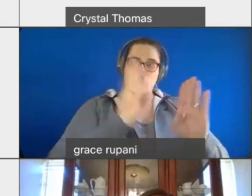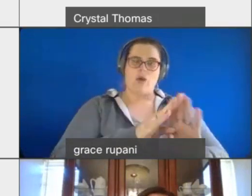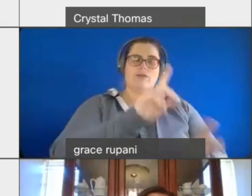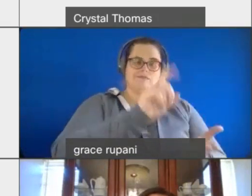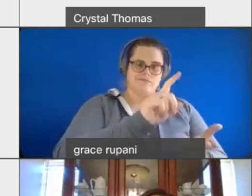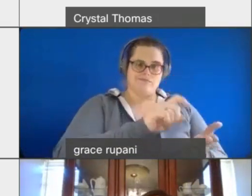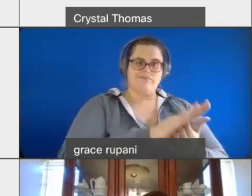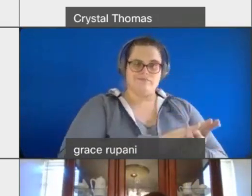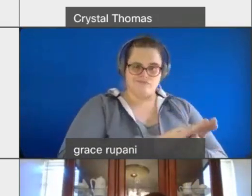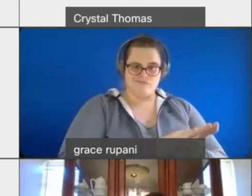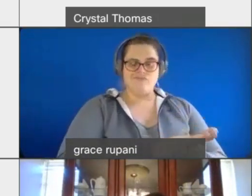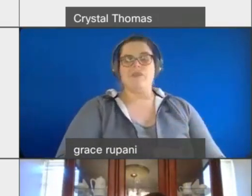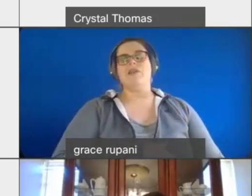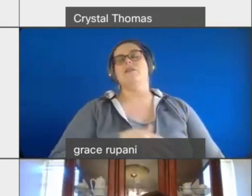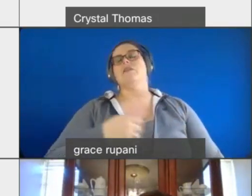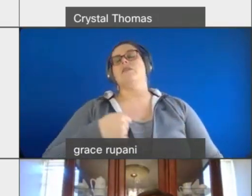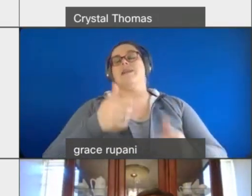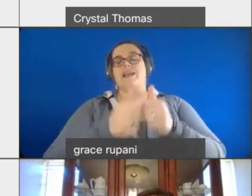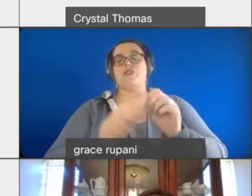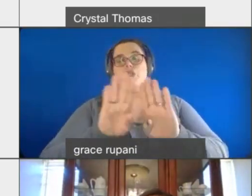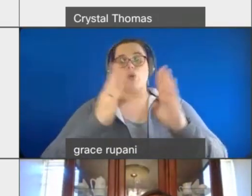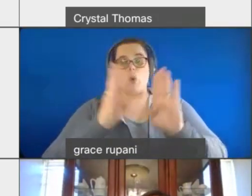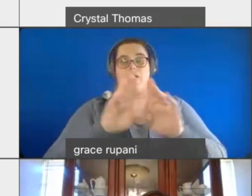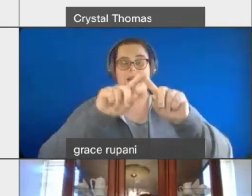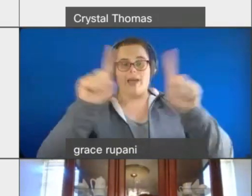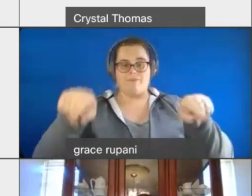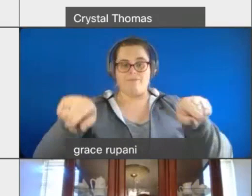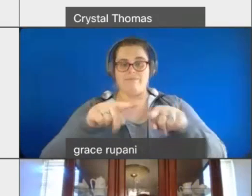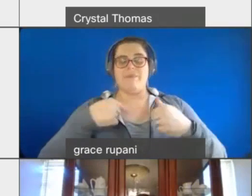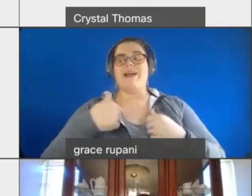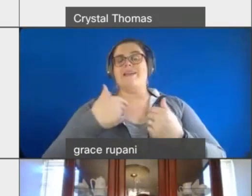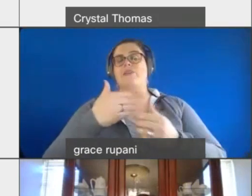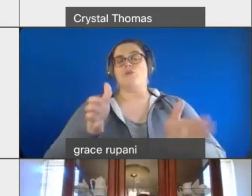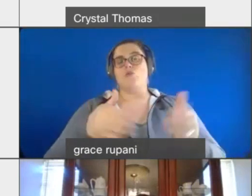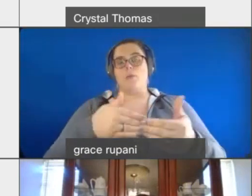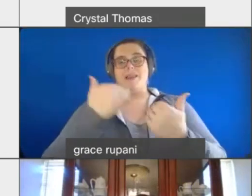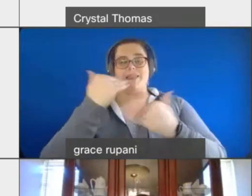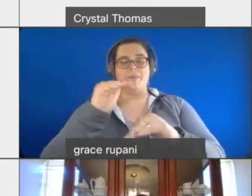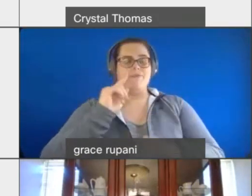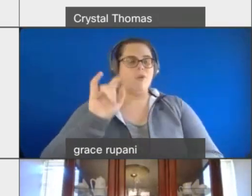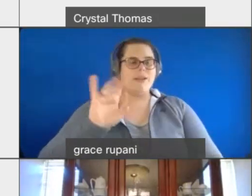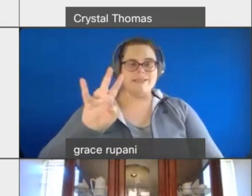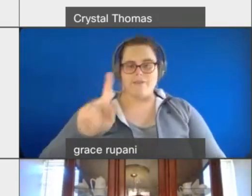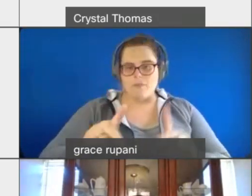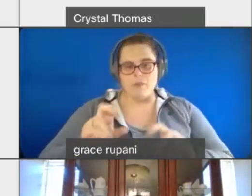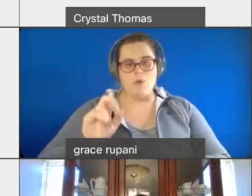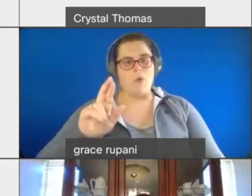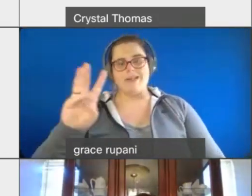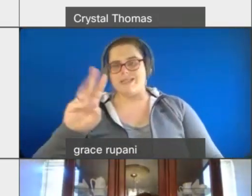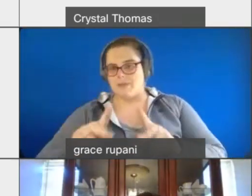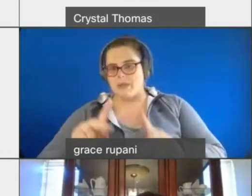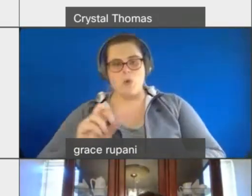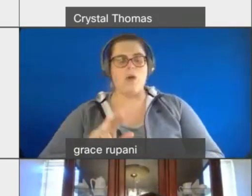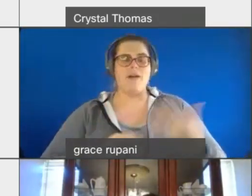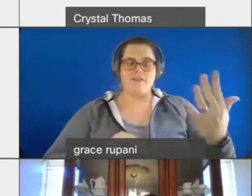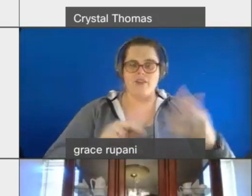on each door on how many people should be in a room at a certain time, which means that when we're going around to see who is in there, we have to see 5 people in a